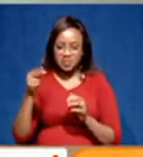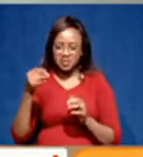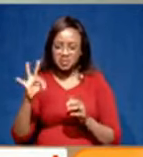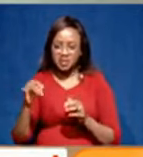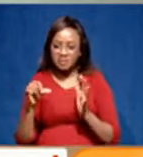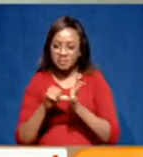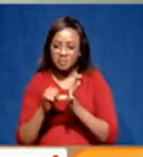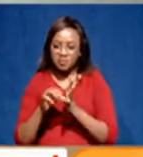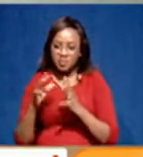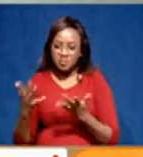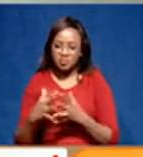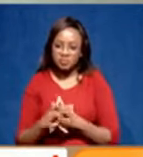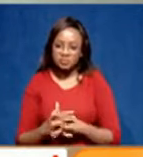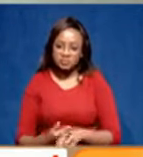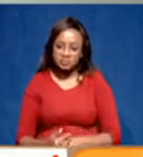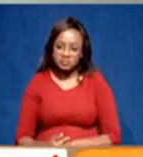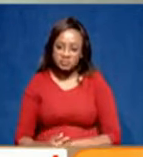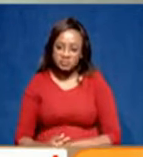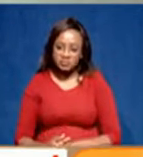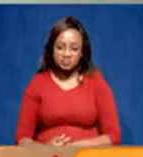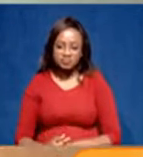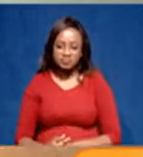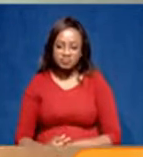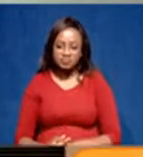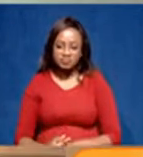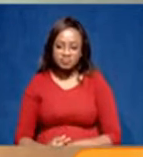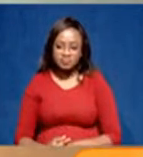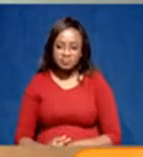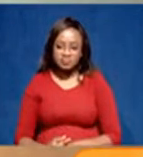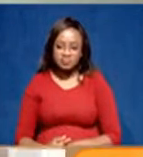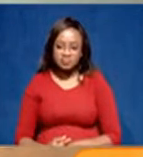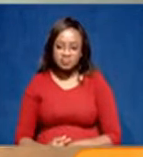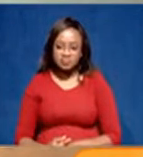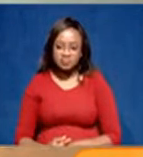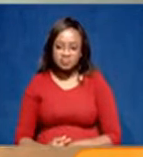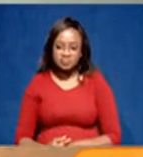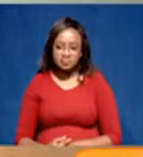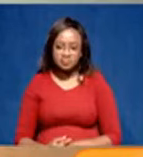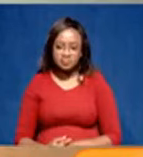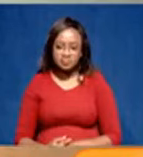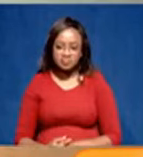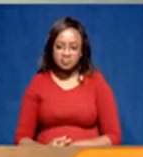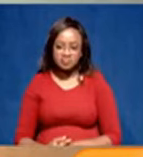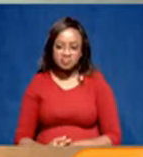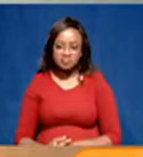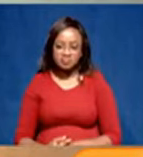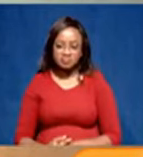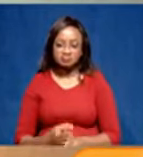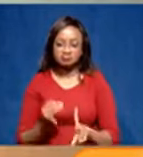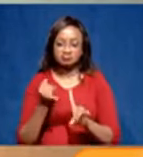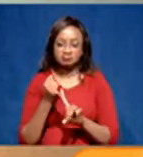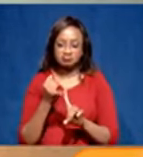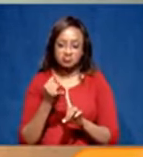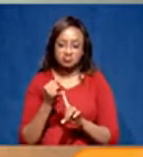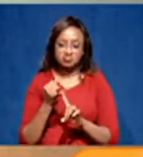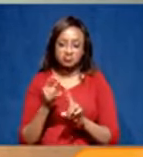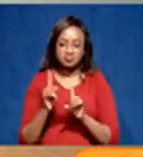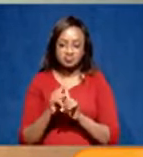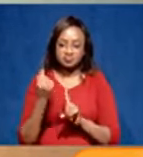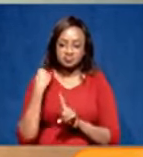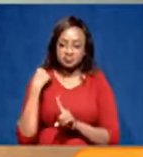are the limitations of the current NHIF that we want to resolve with the Social Health Authority? One, and I said it